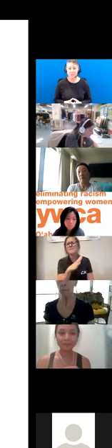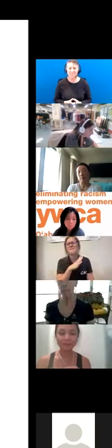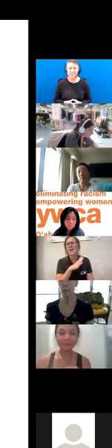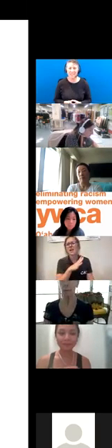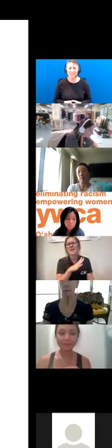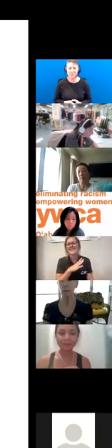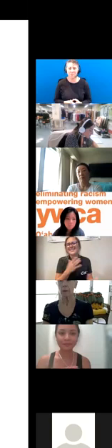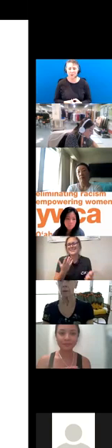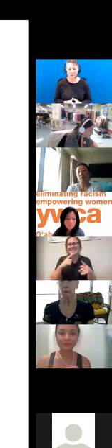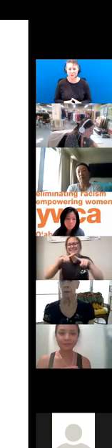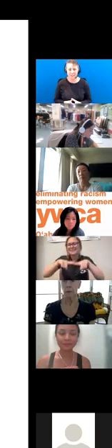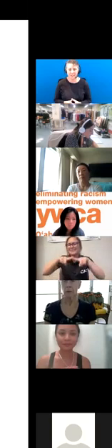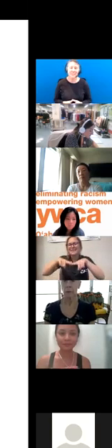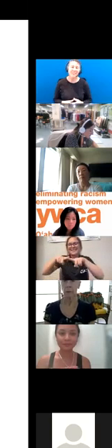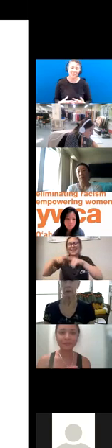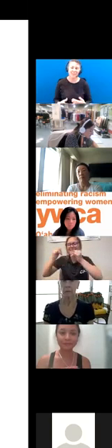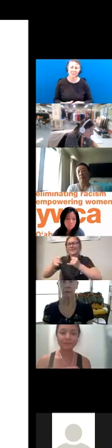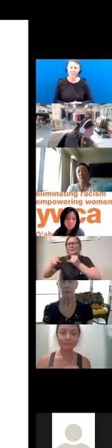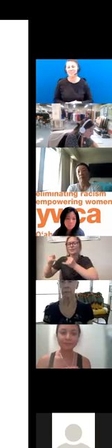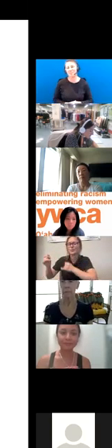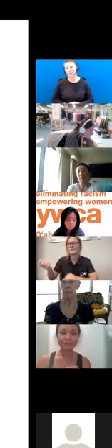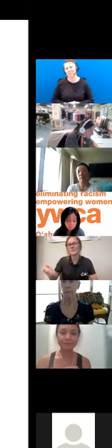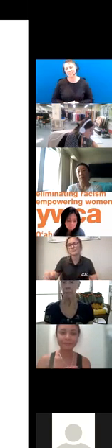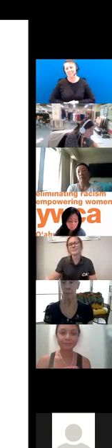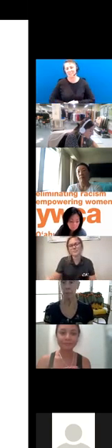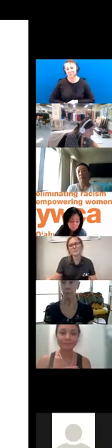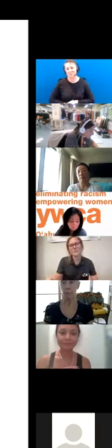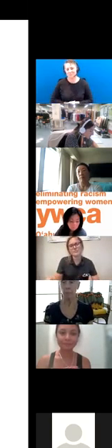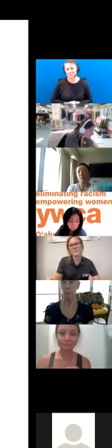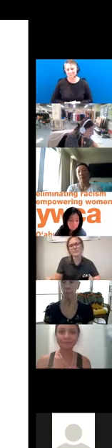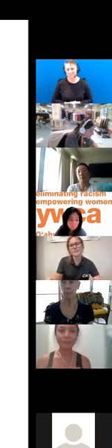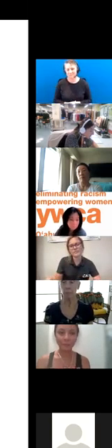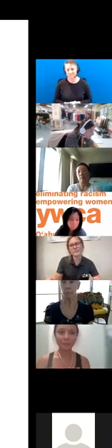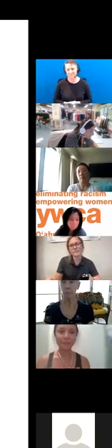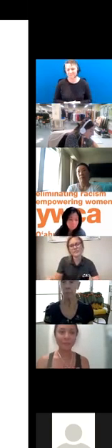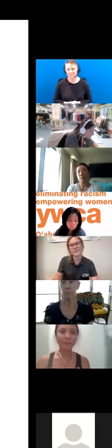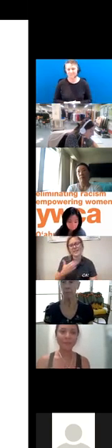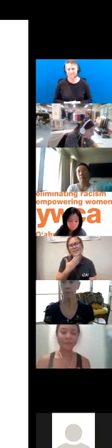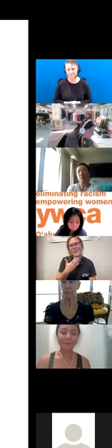that person's like, no, don't bother, you know. So it just depends on the individual.